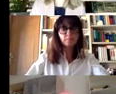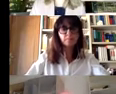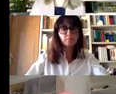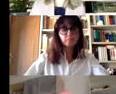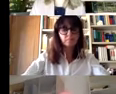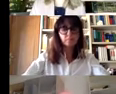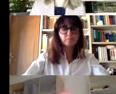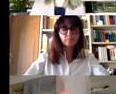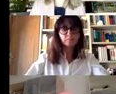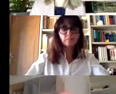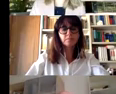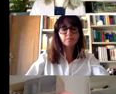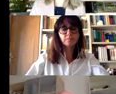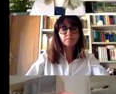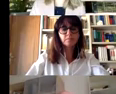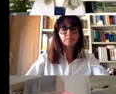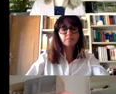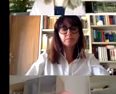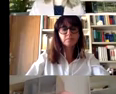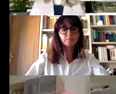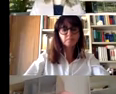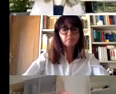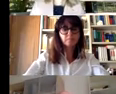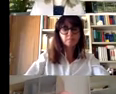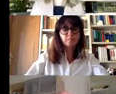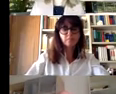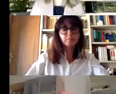2019, I would like to remind that the national contact point has